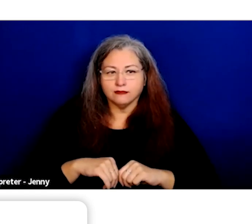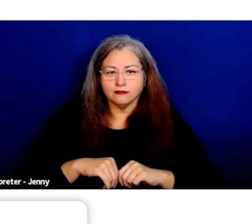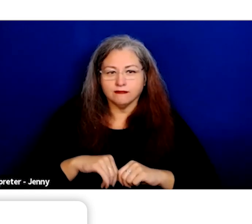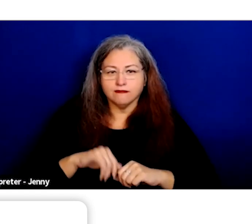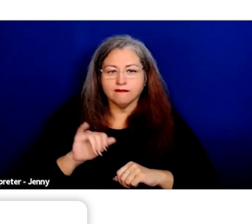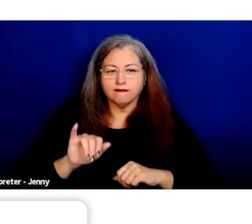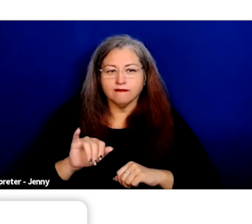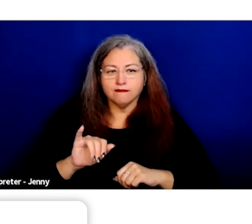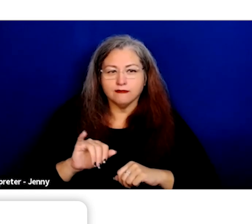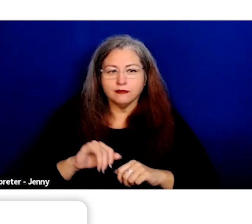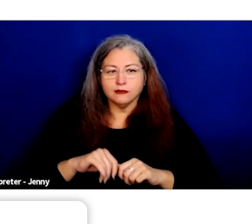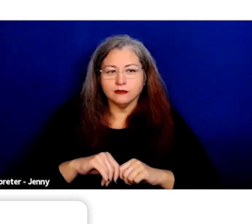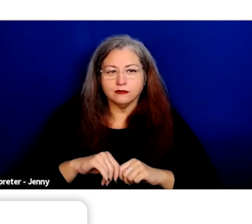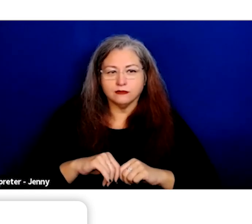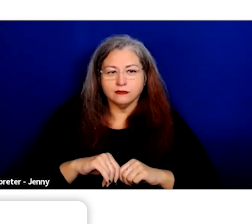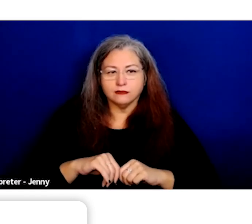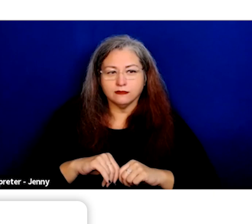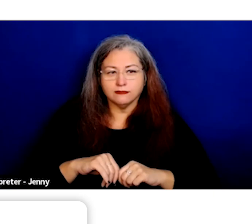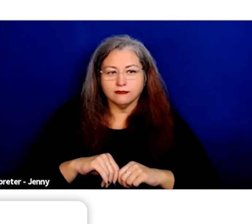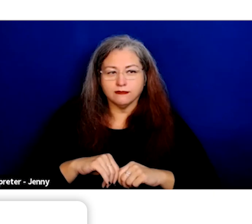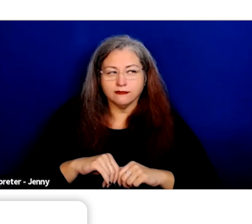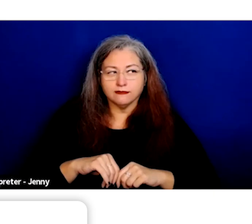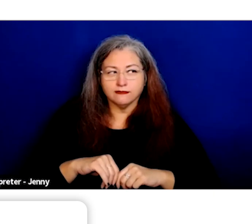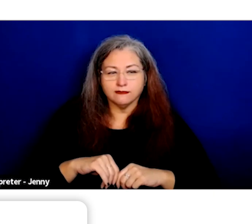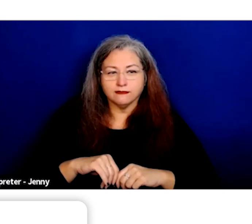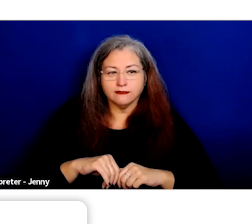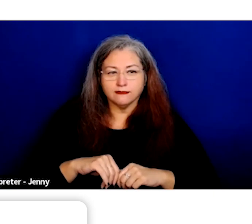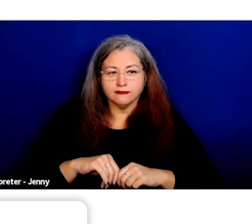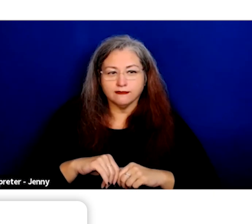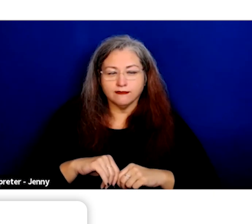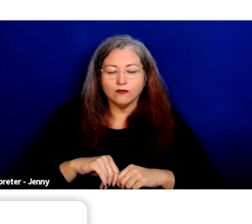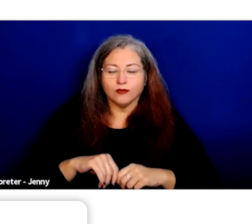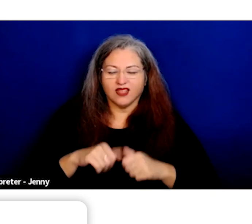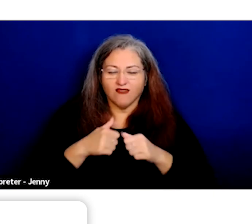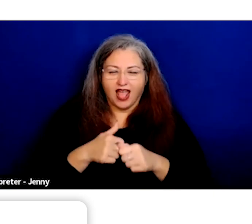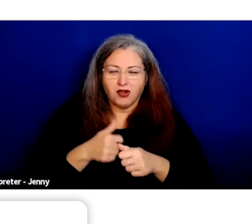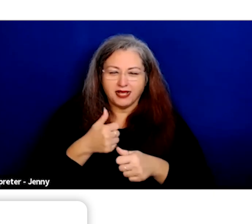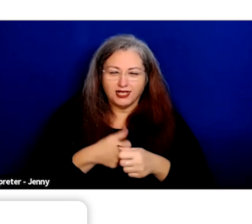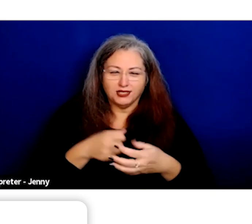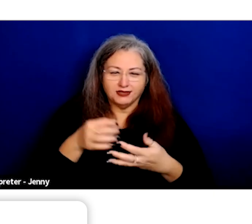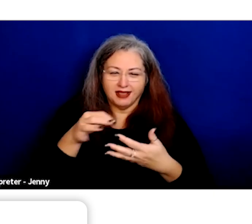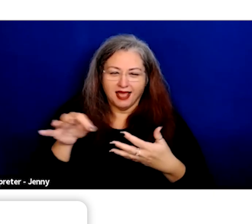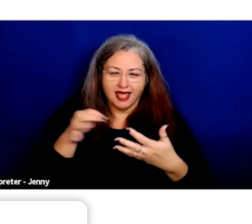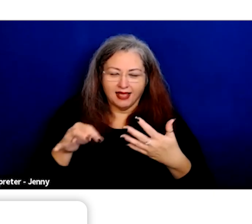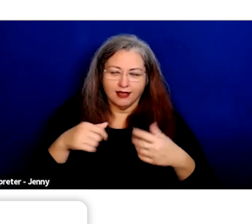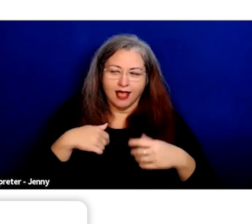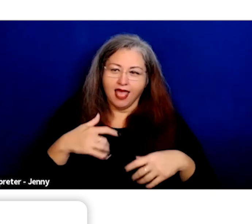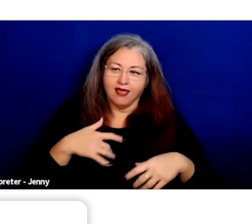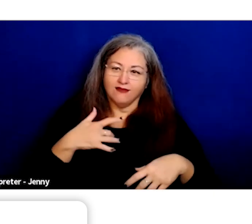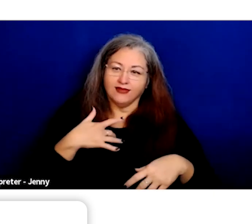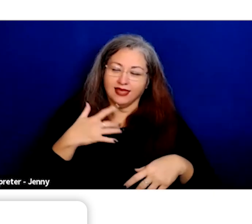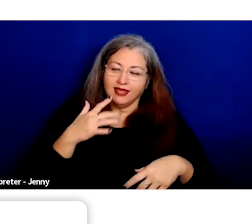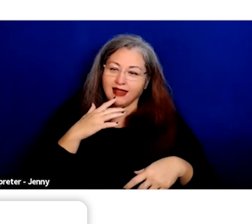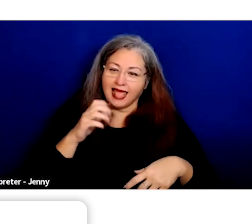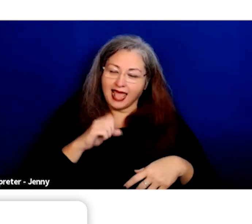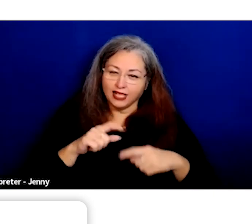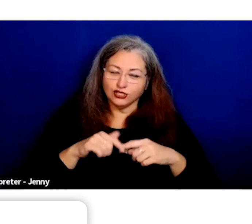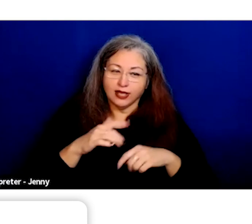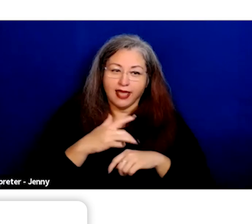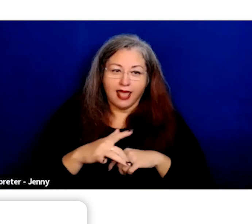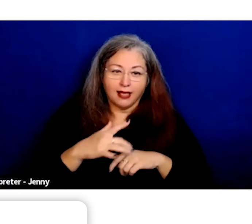Hmm. So let's go line by line. I feel aged, empty, and